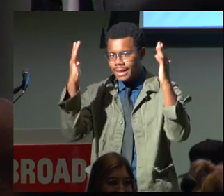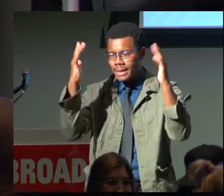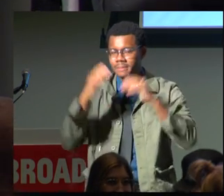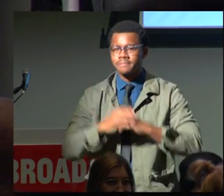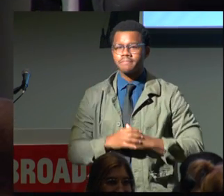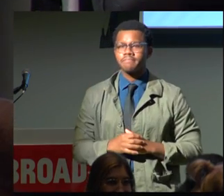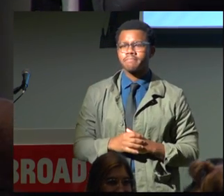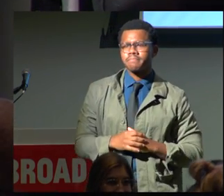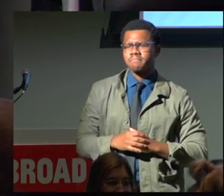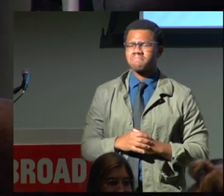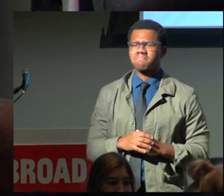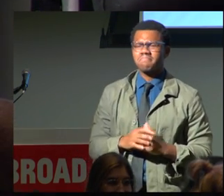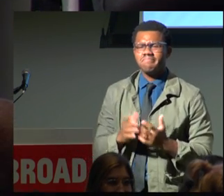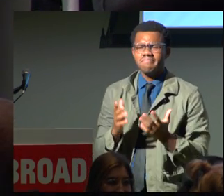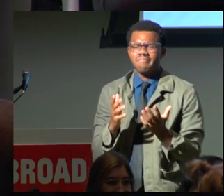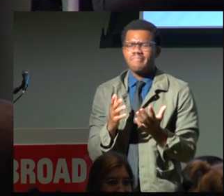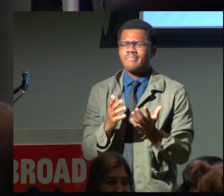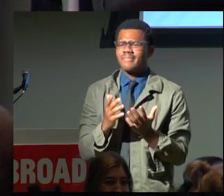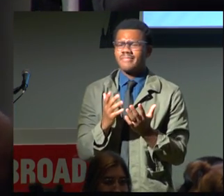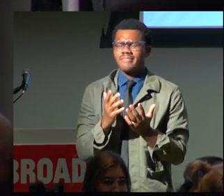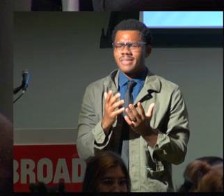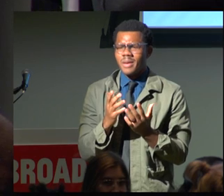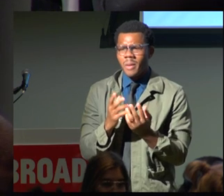dual creative couple always